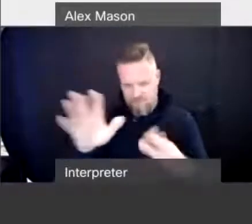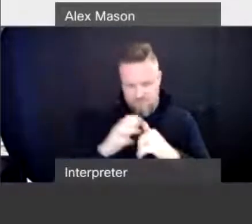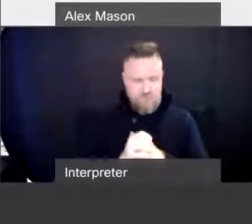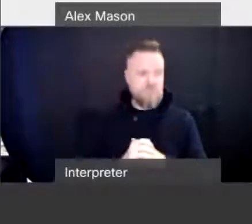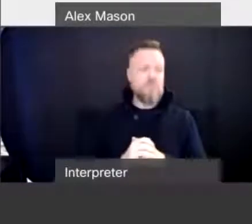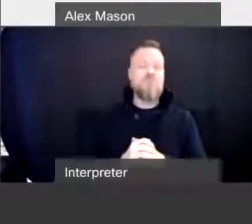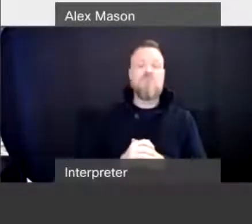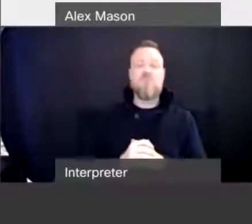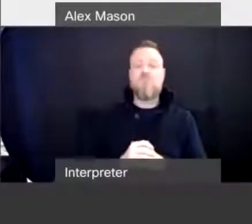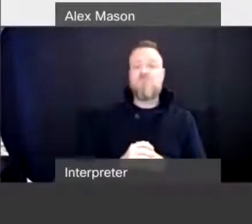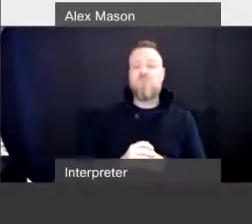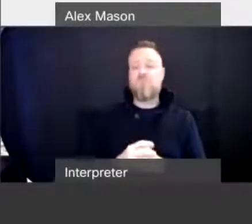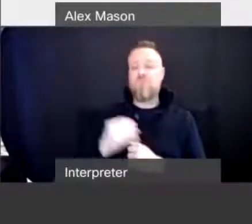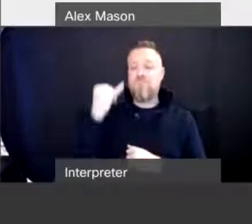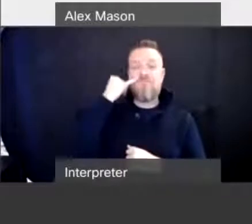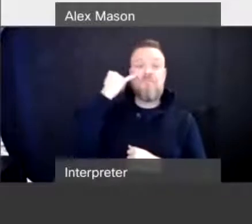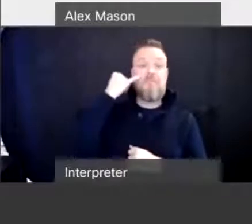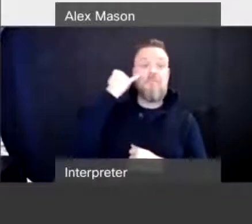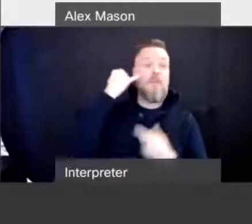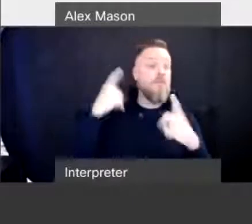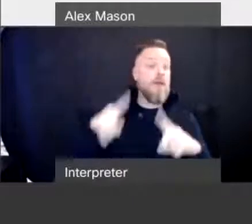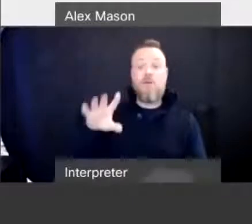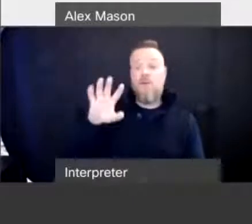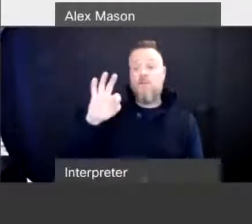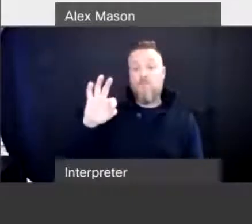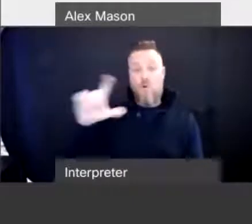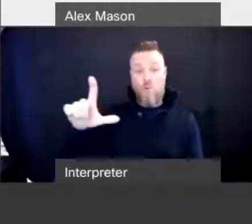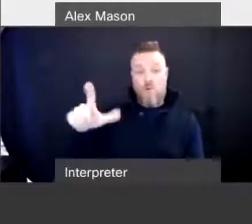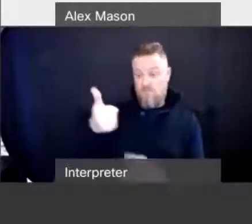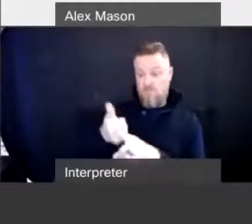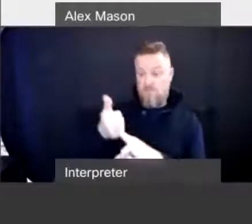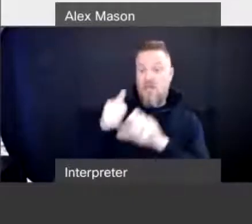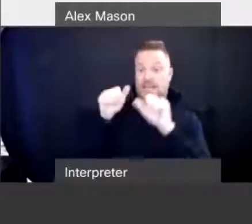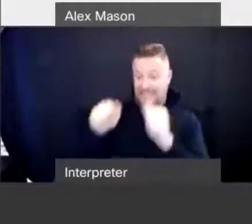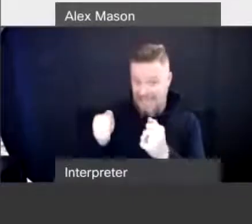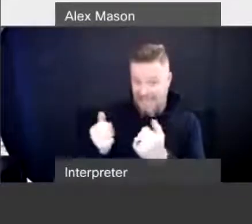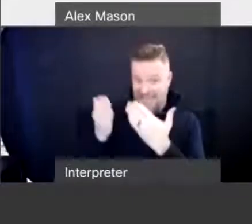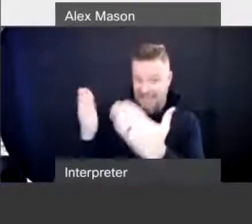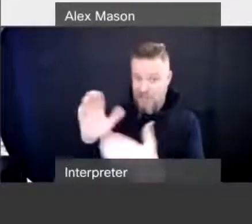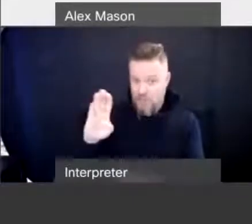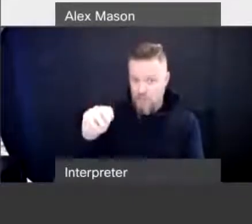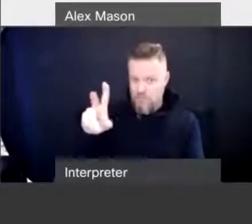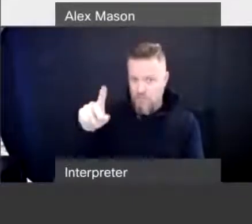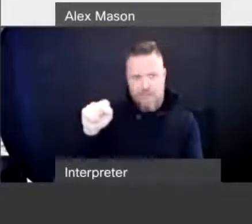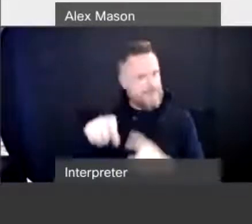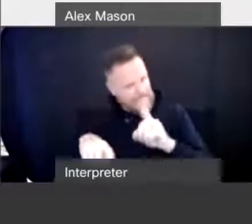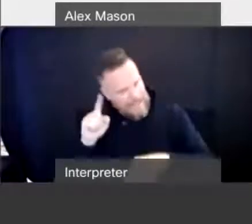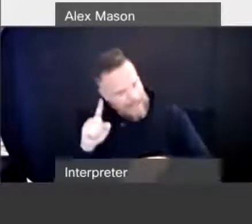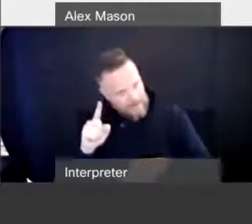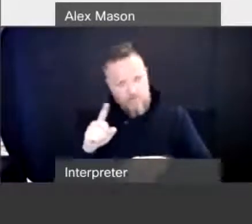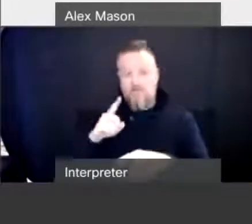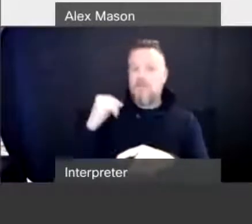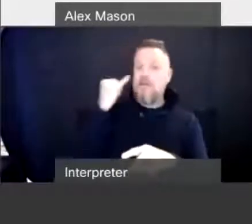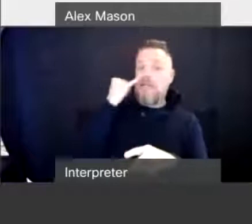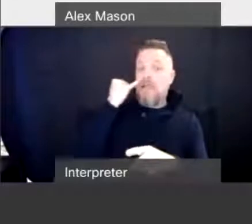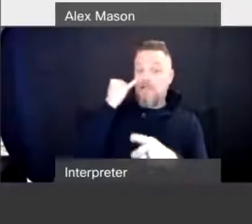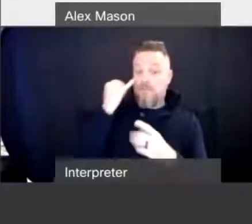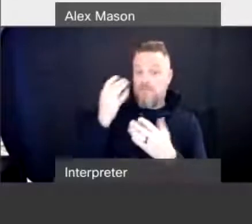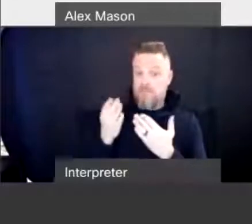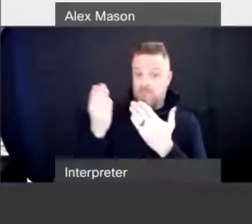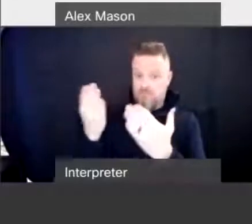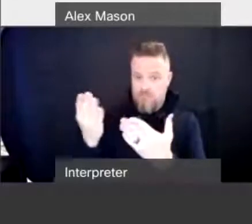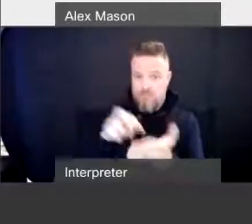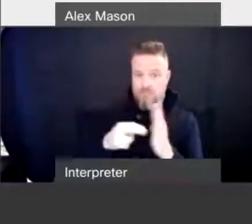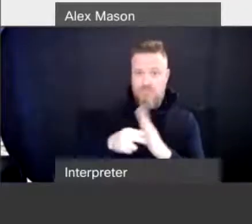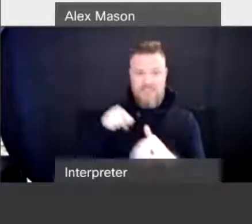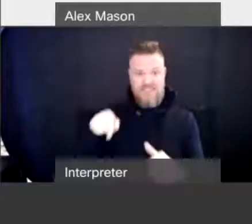if Fort Leavenworth could issue bonds, which they can't, but if they could issue bonds, this fiscal year,